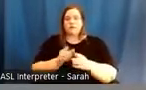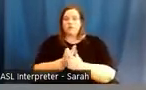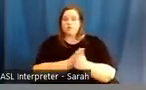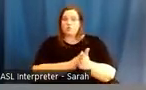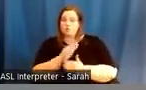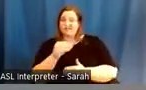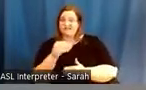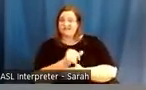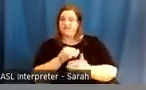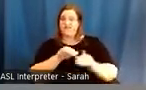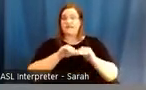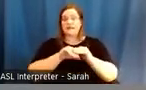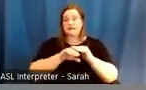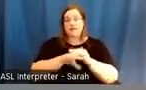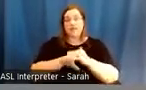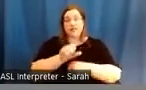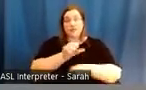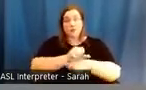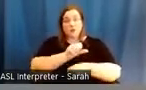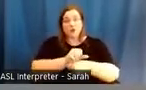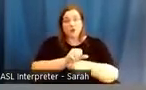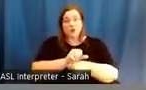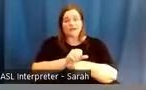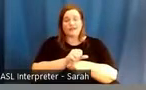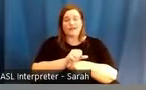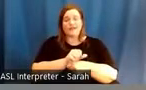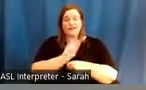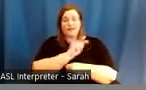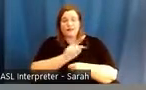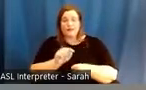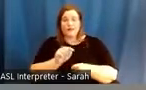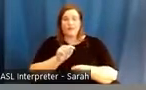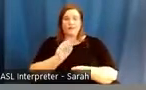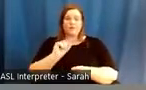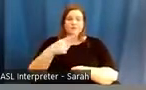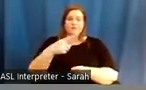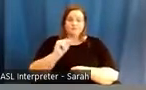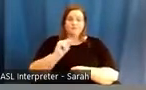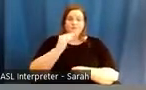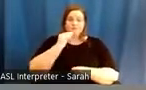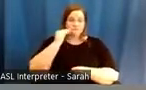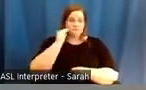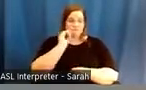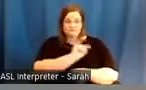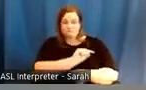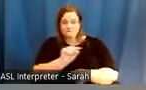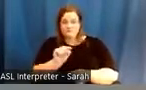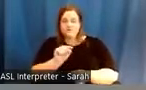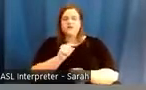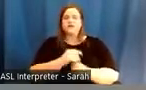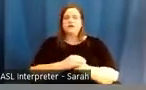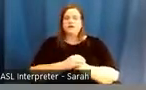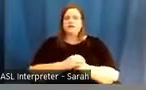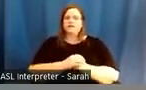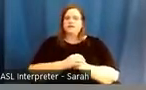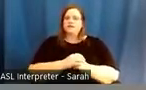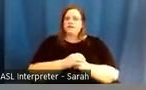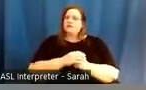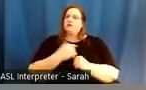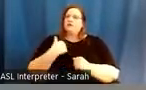accessibility work in those units. We know that we should also